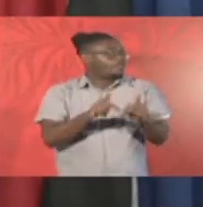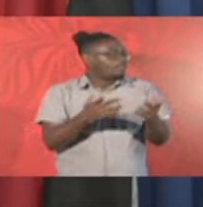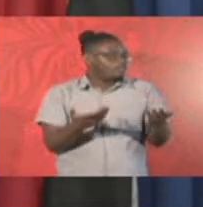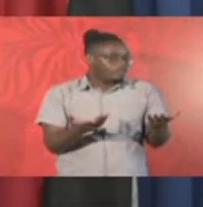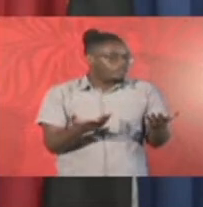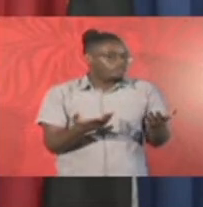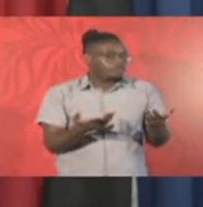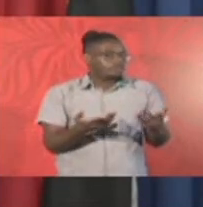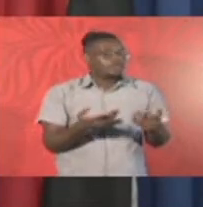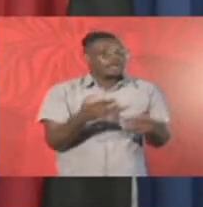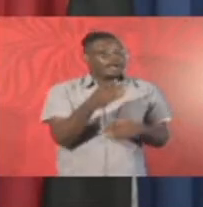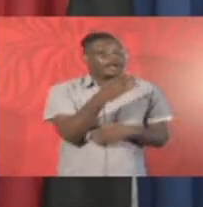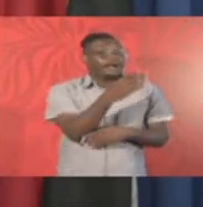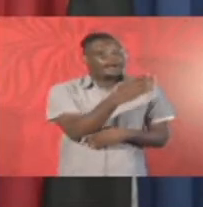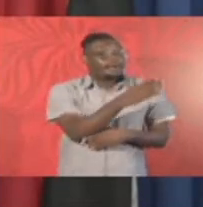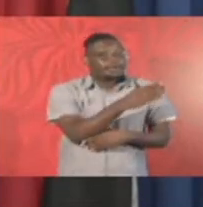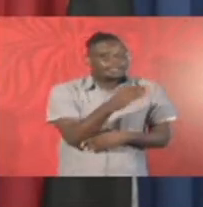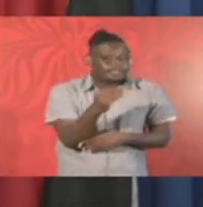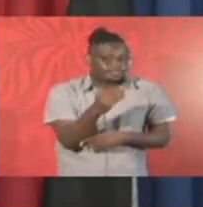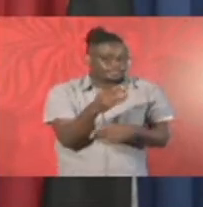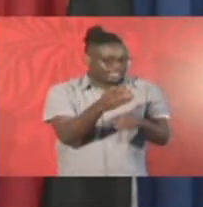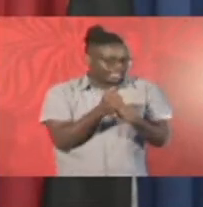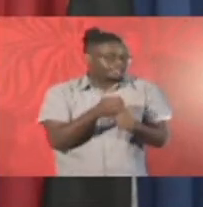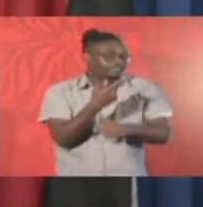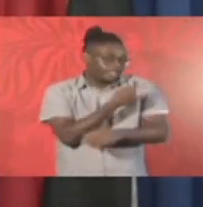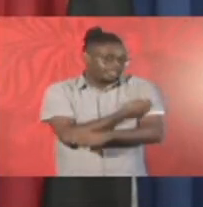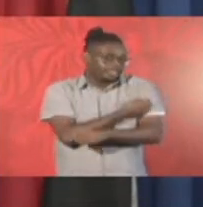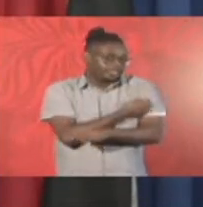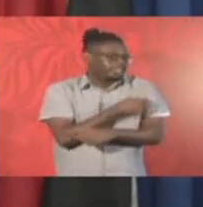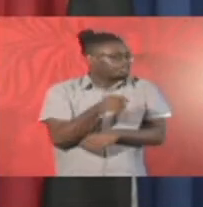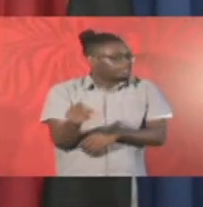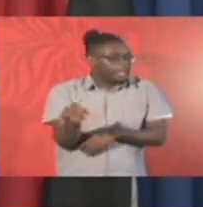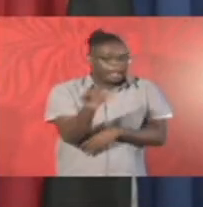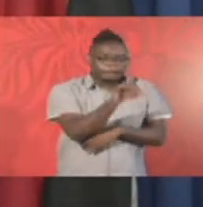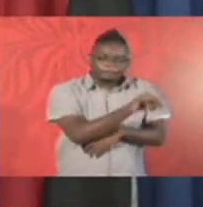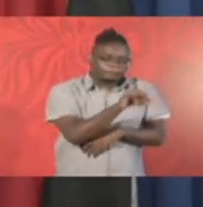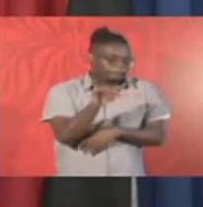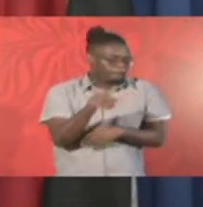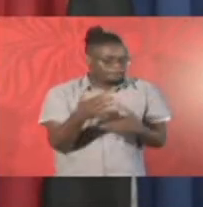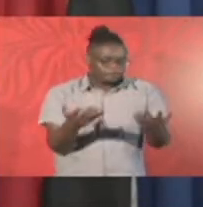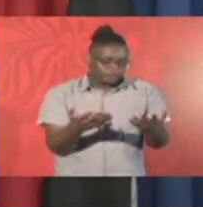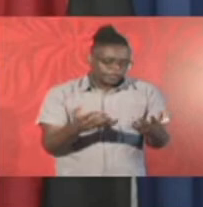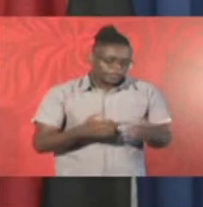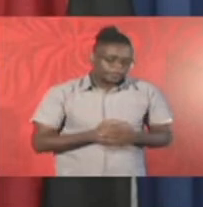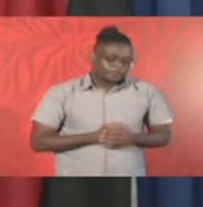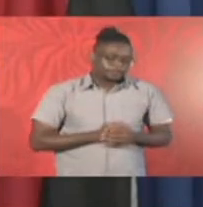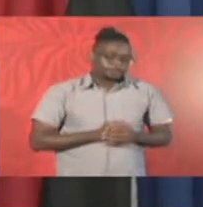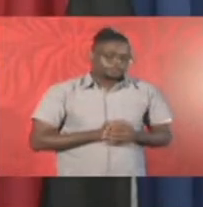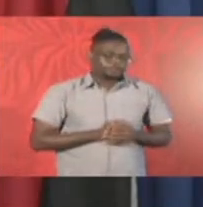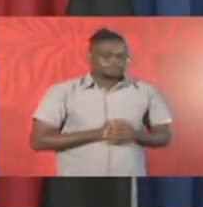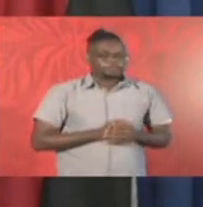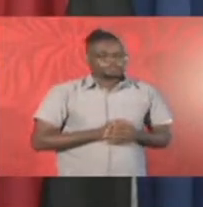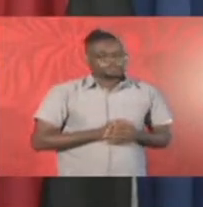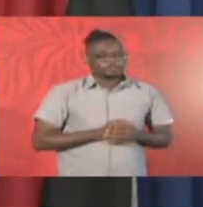position not to be a problem for their society and their charges. So